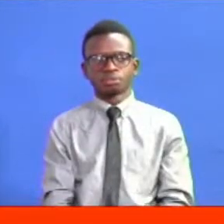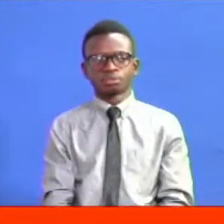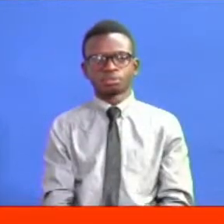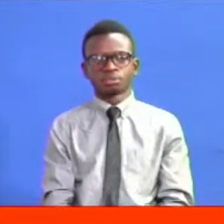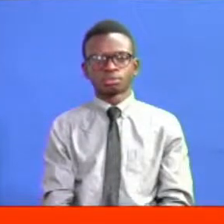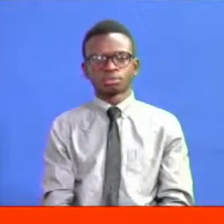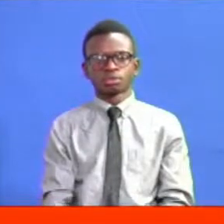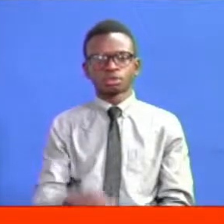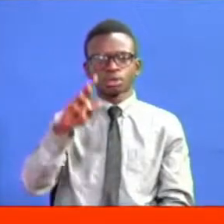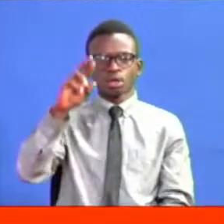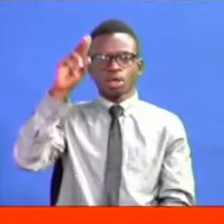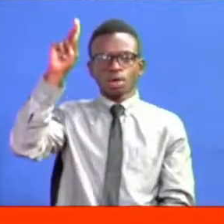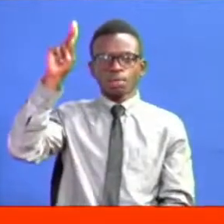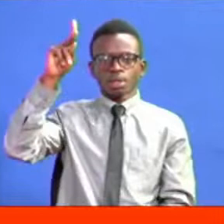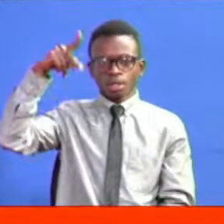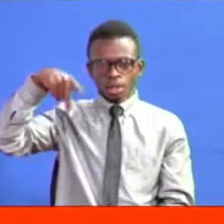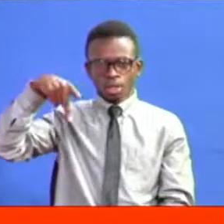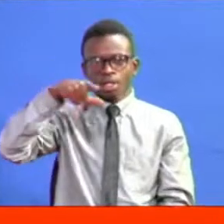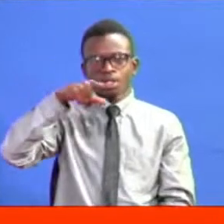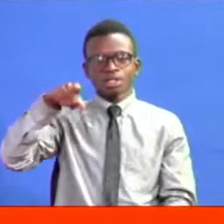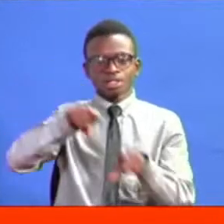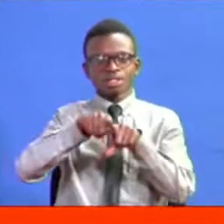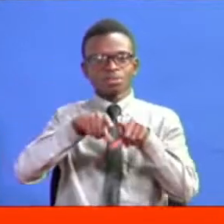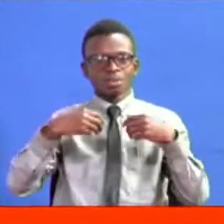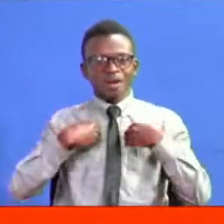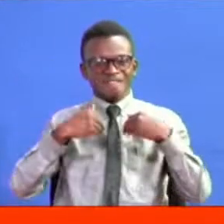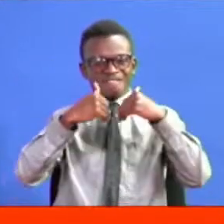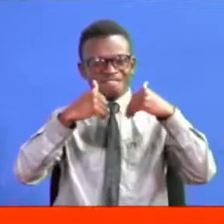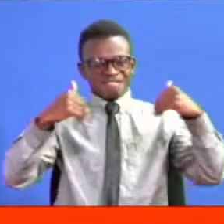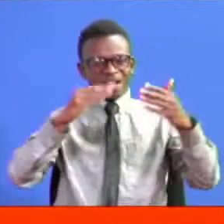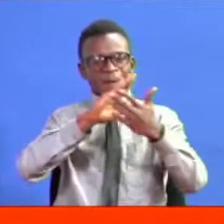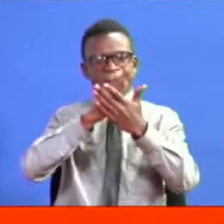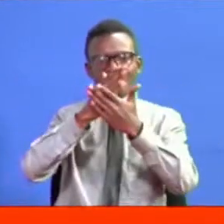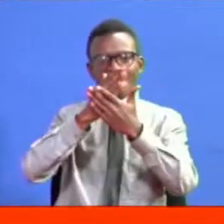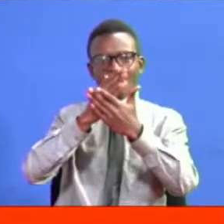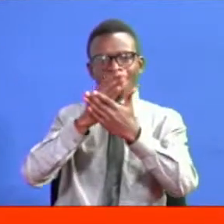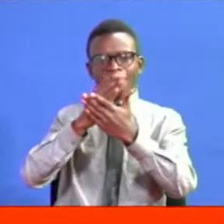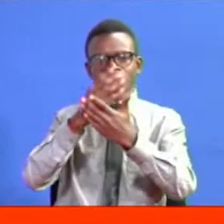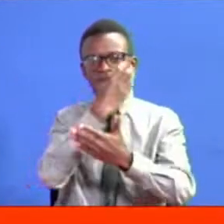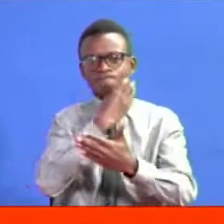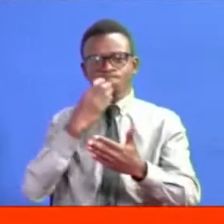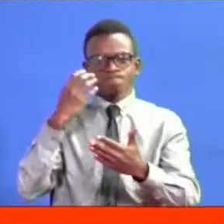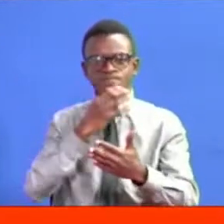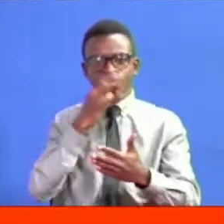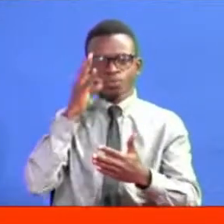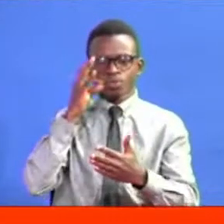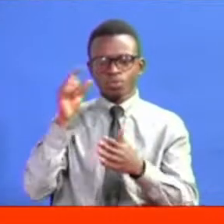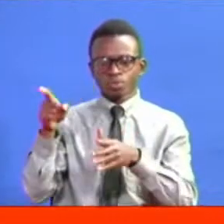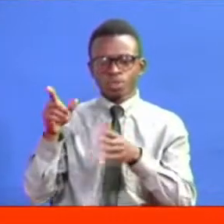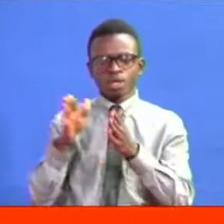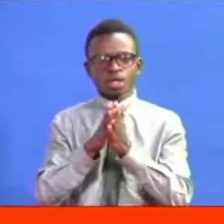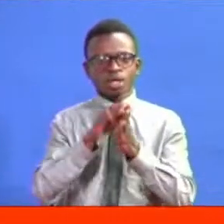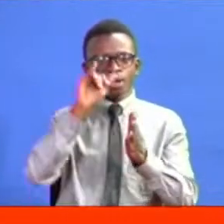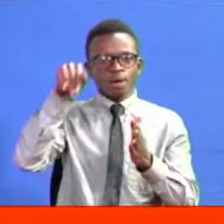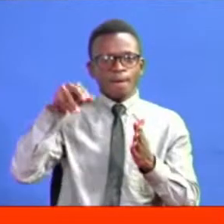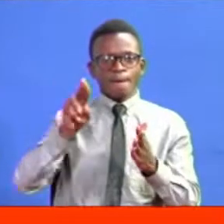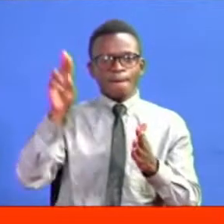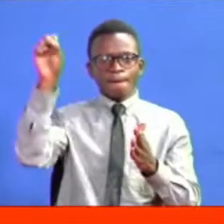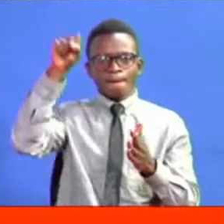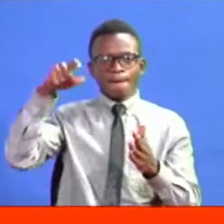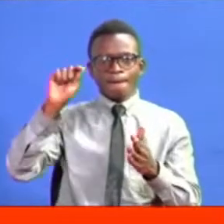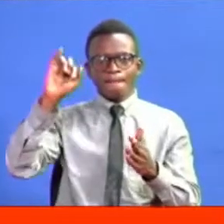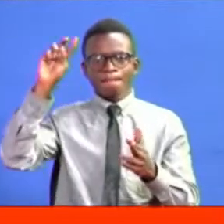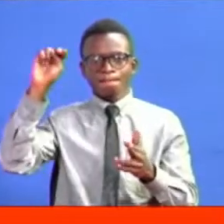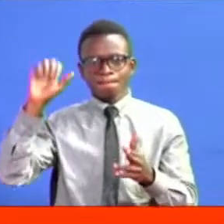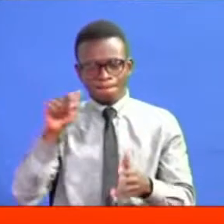Roots Party of Kenya, on the other hand, is facing a possible fallout days before the polls as the party's running mate Justina Wamae accused her